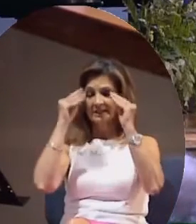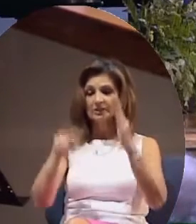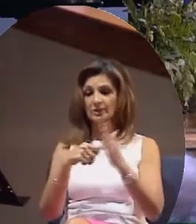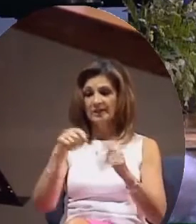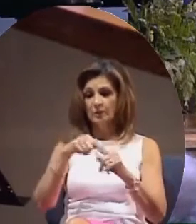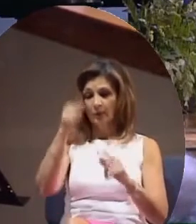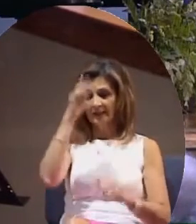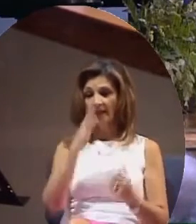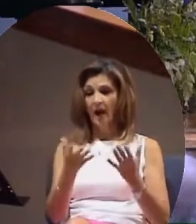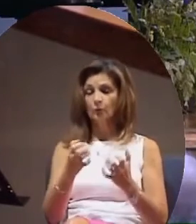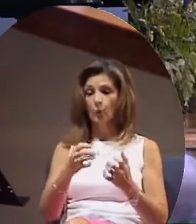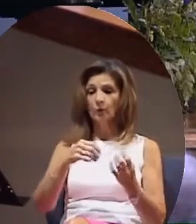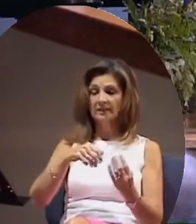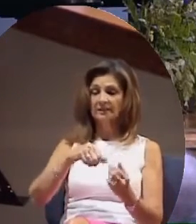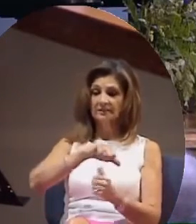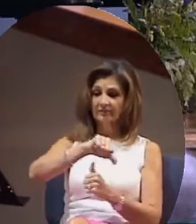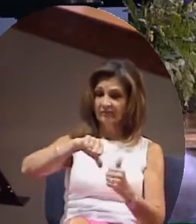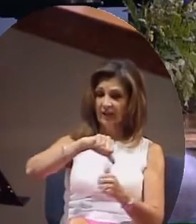When God